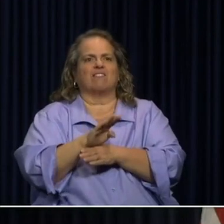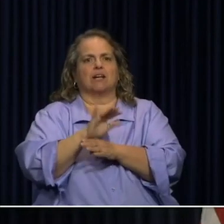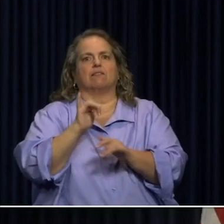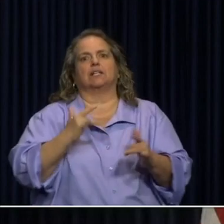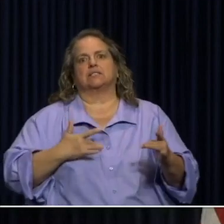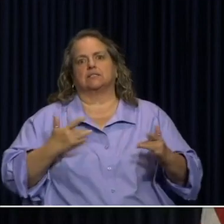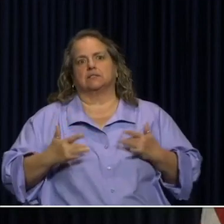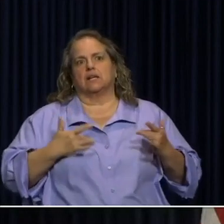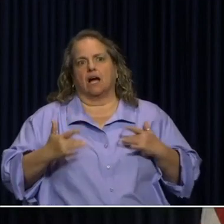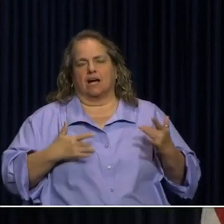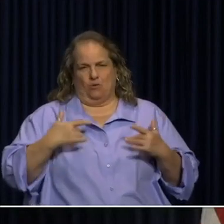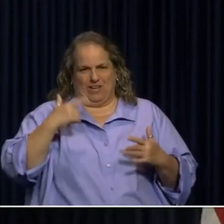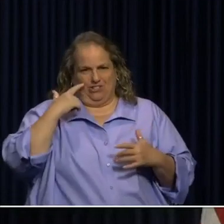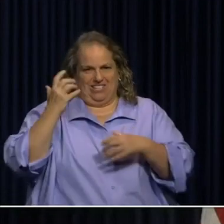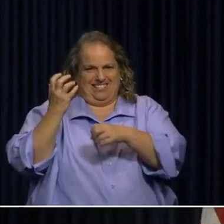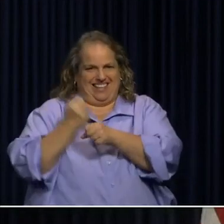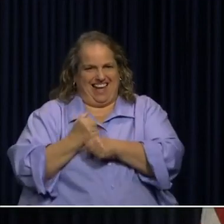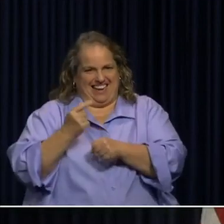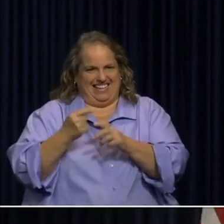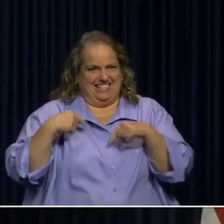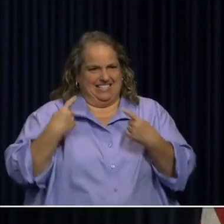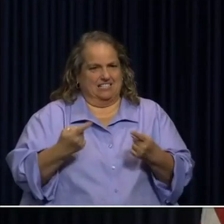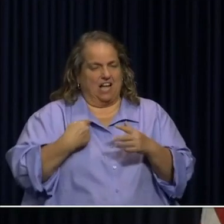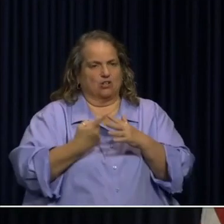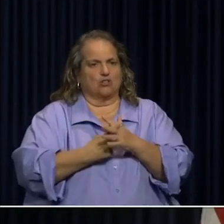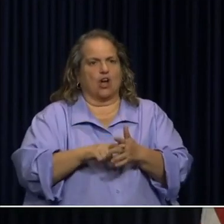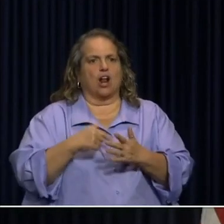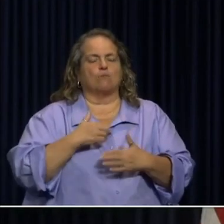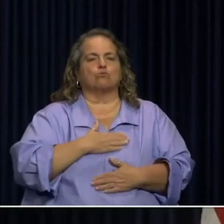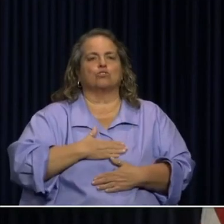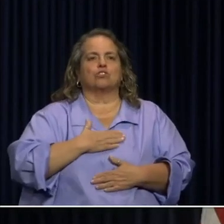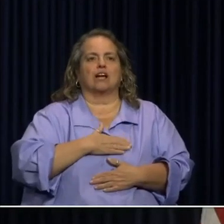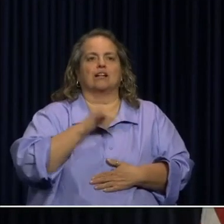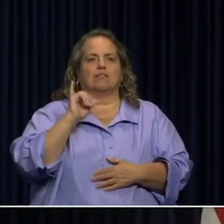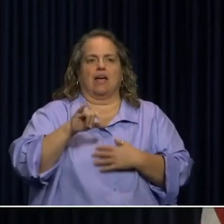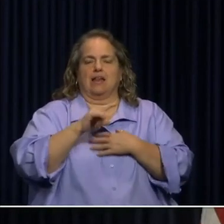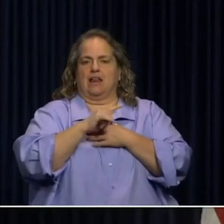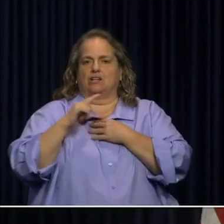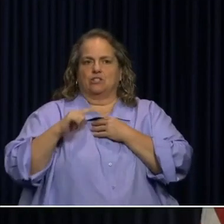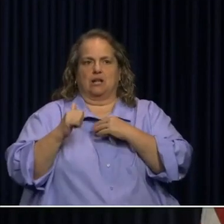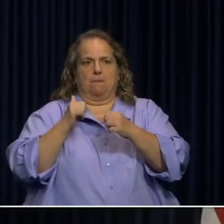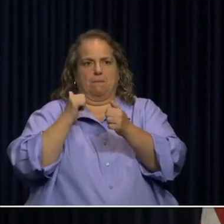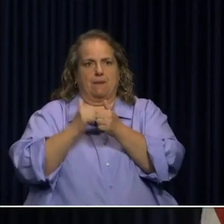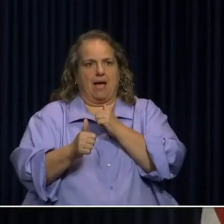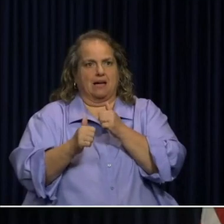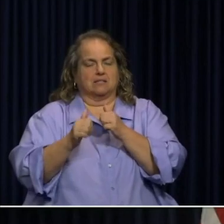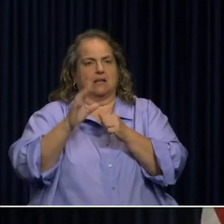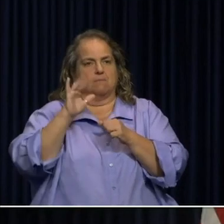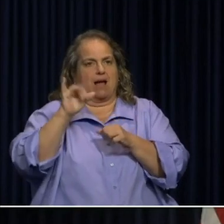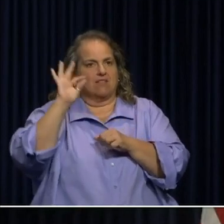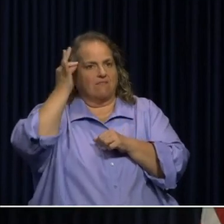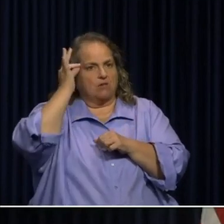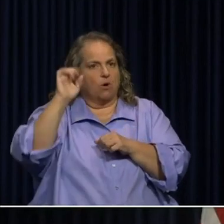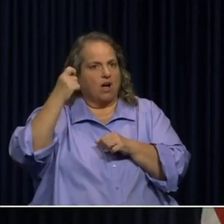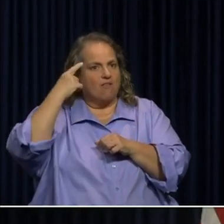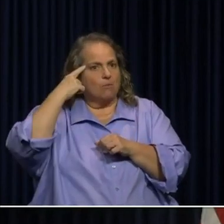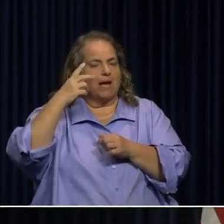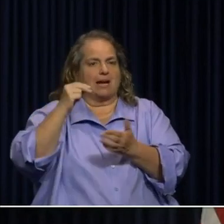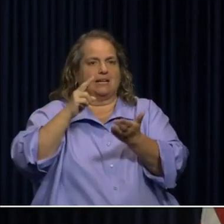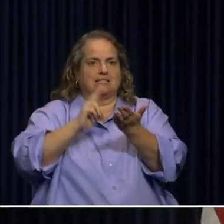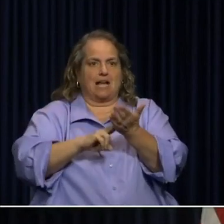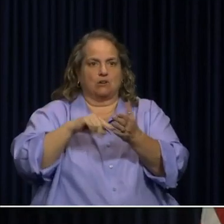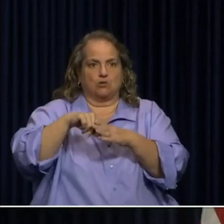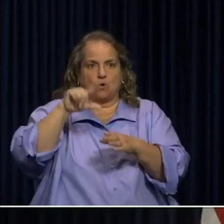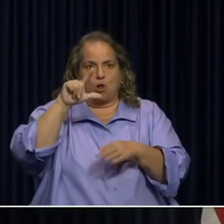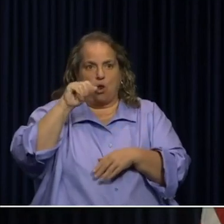That's come in since we started. I appreciate that legislation passed by the federal government and signed into